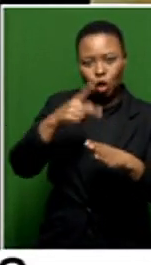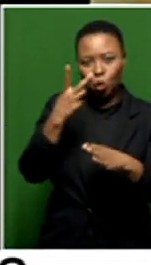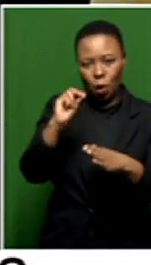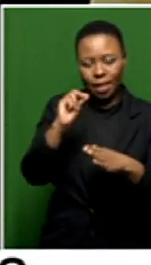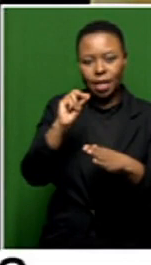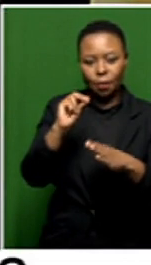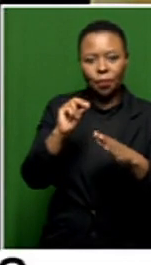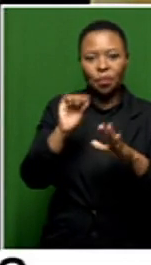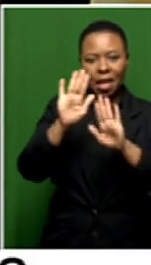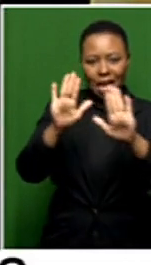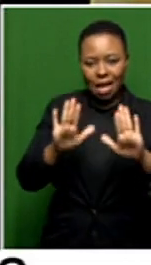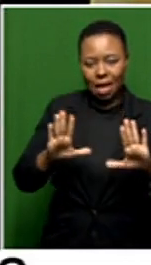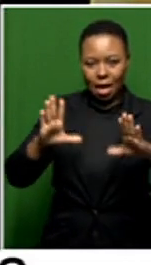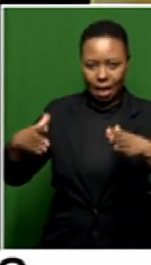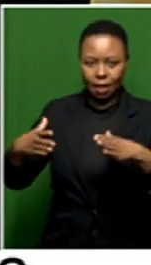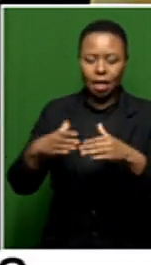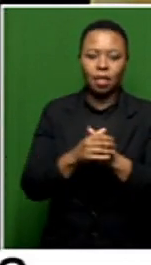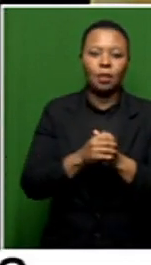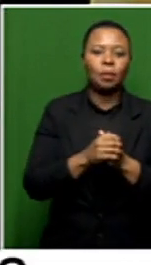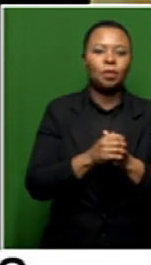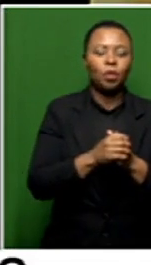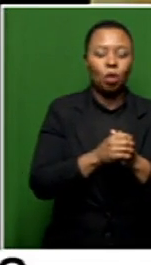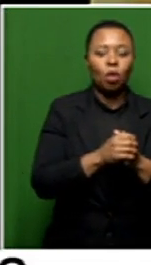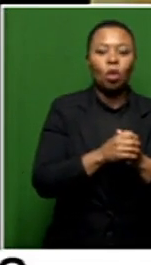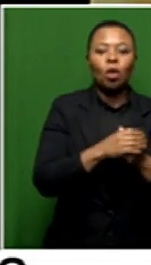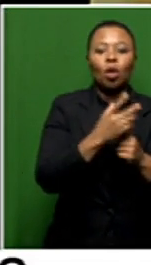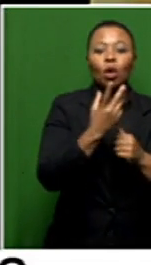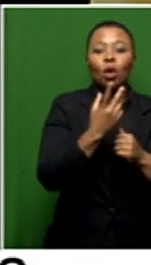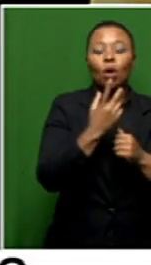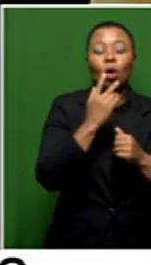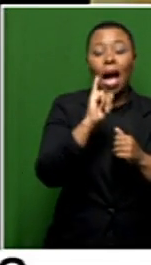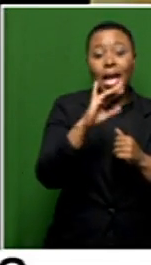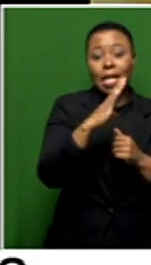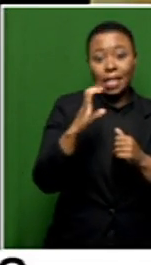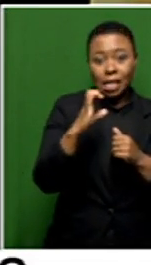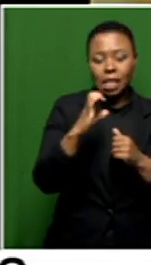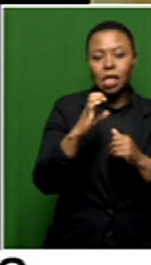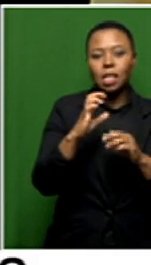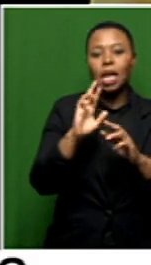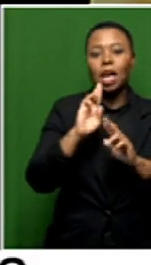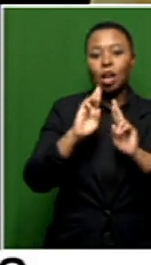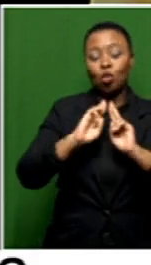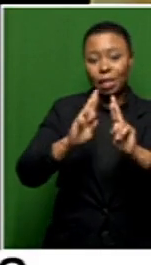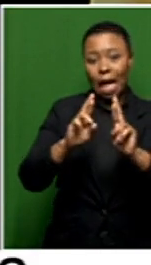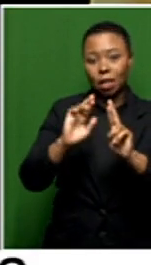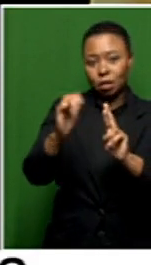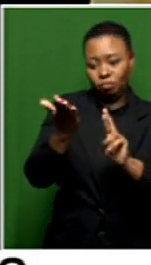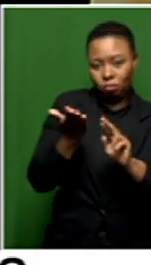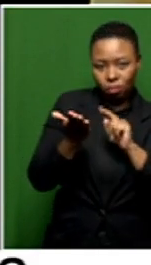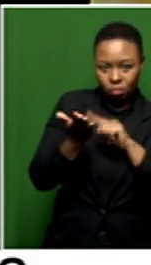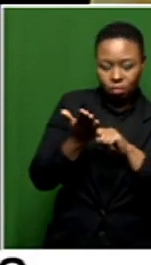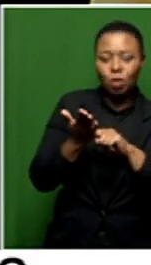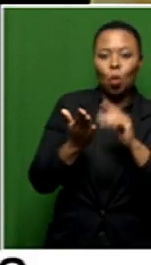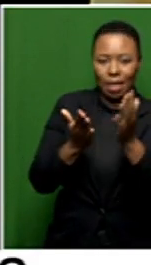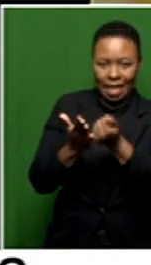clusters. When the IEC begins releasing results, we then take those early results, and depending